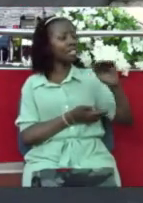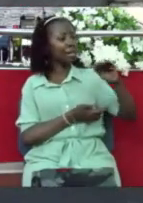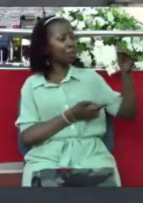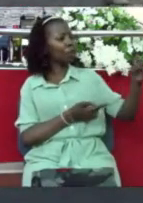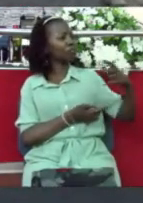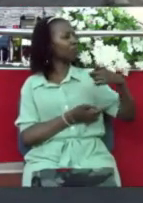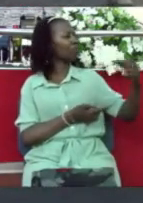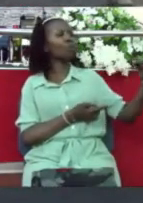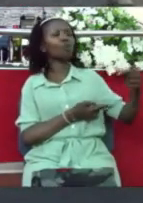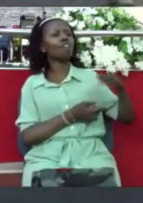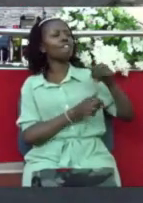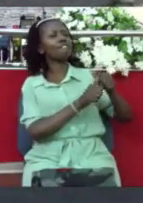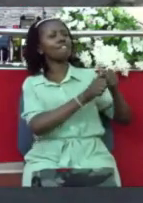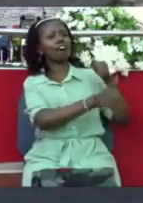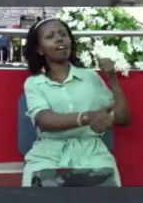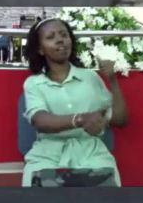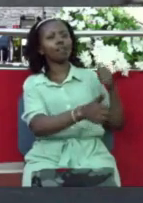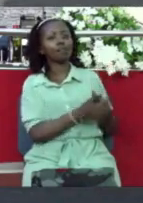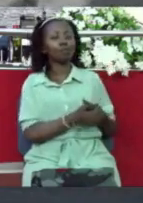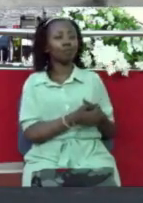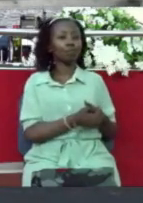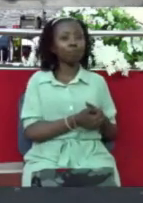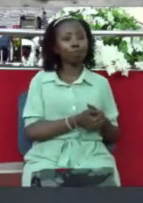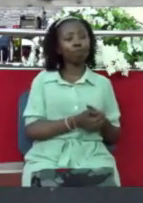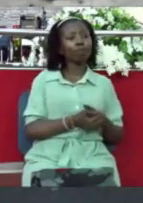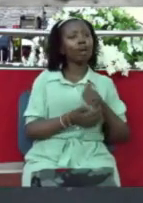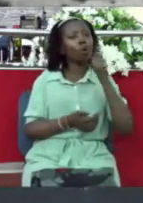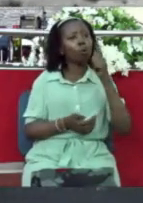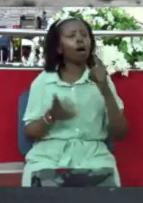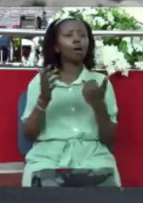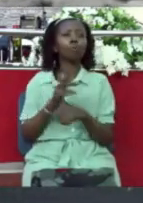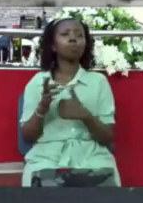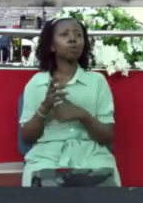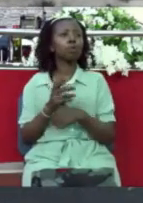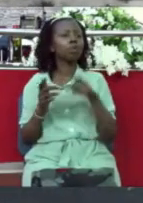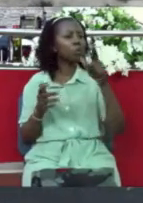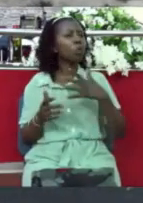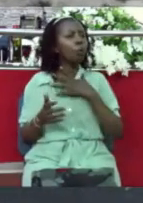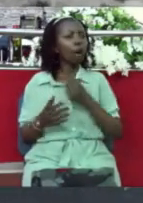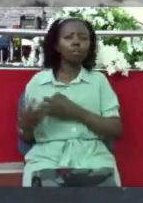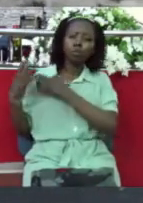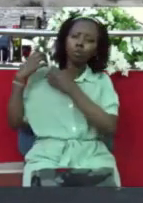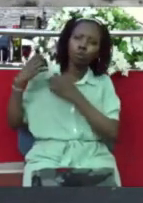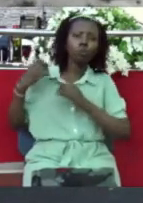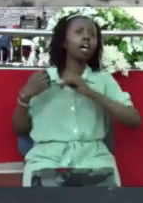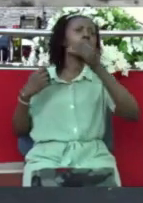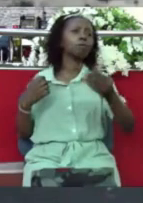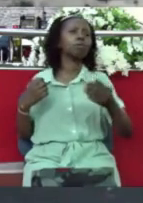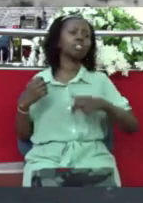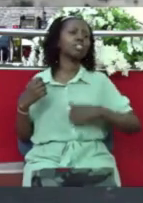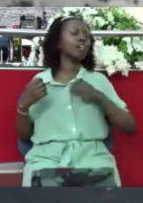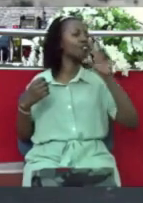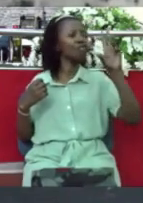ujipeleke. Tell it to throw itself. You see, one of the other problems is that we unataka kubeba mulima. Should I need to uende ukautupe baharini.